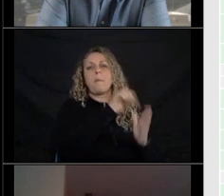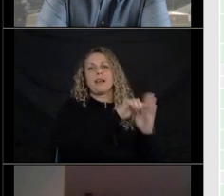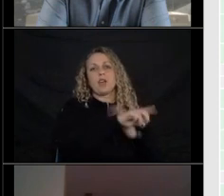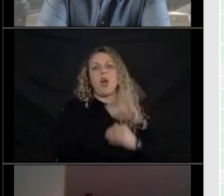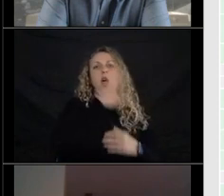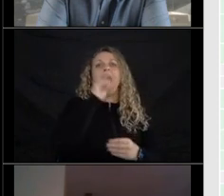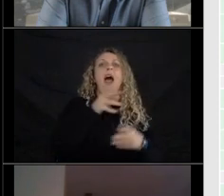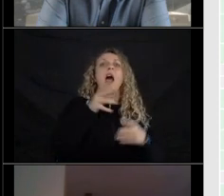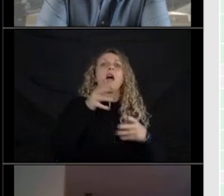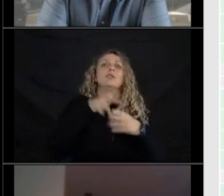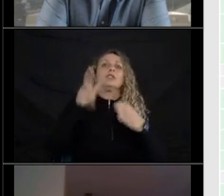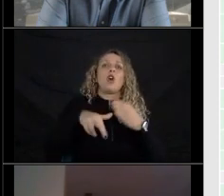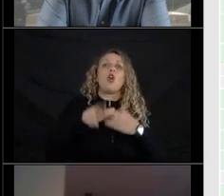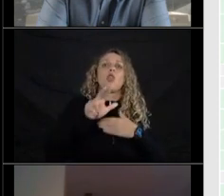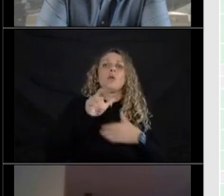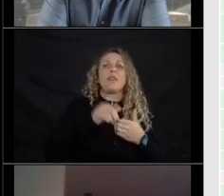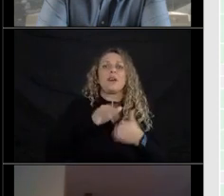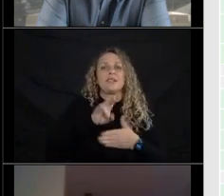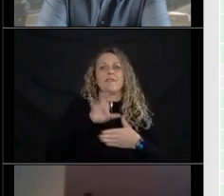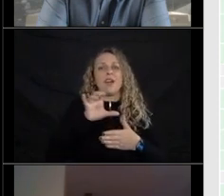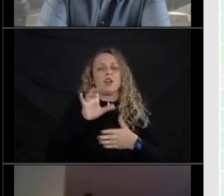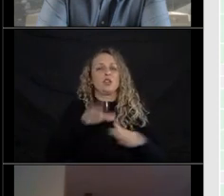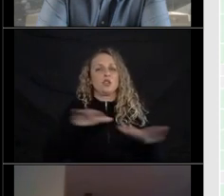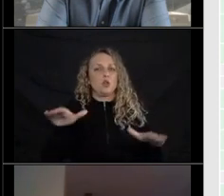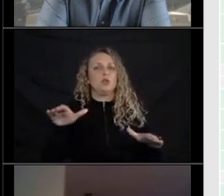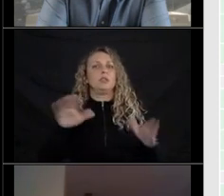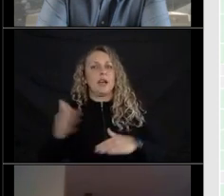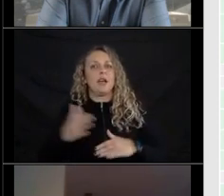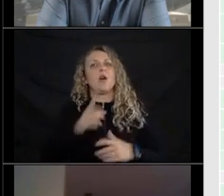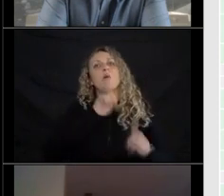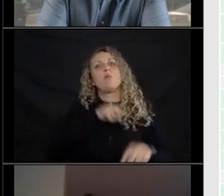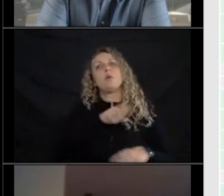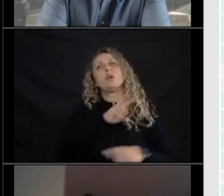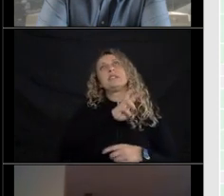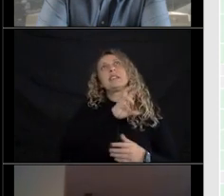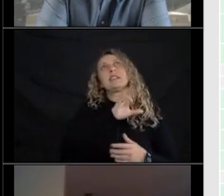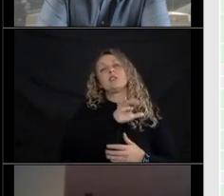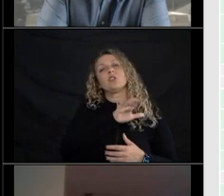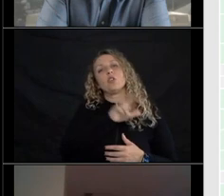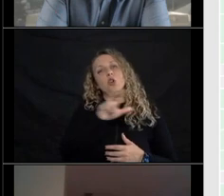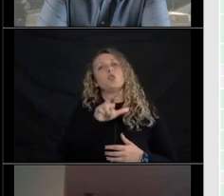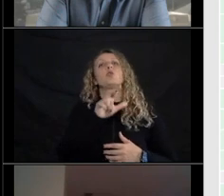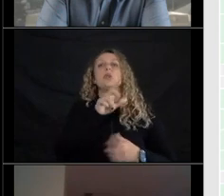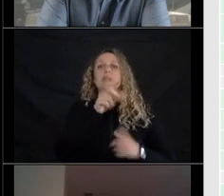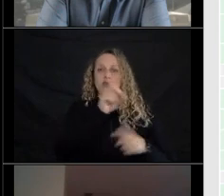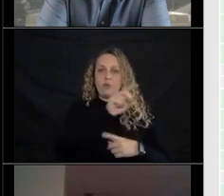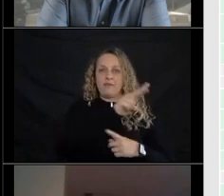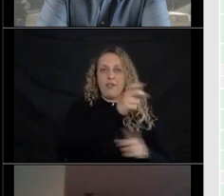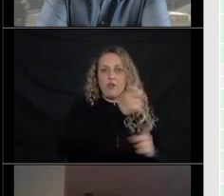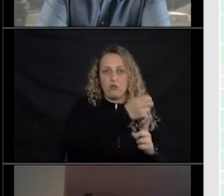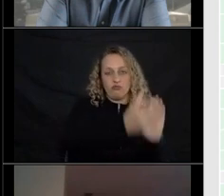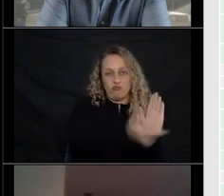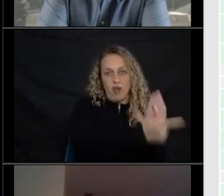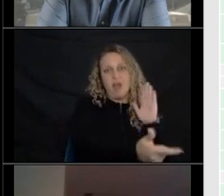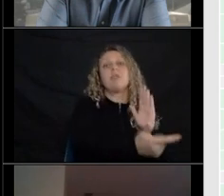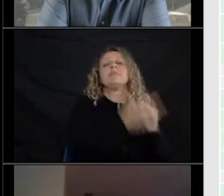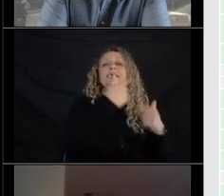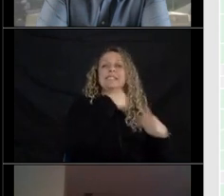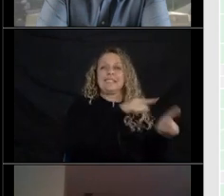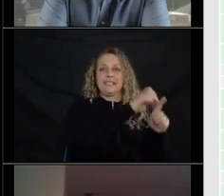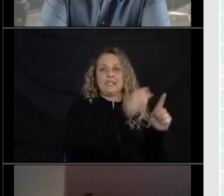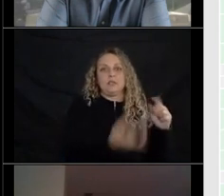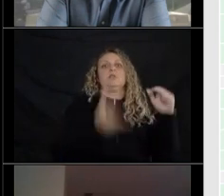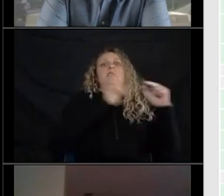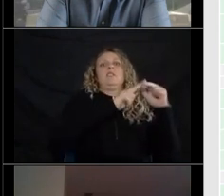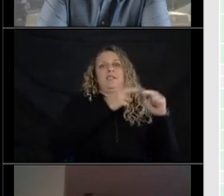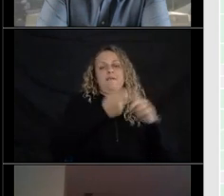children. Palm Beach County reported 4,633 domestic violence crimes in 2019, slightly up from